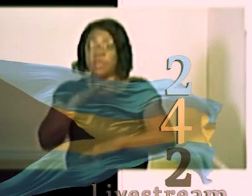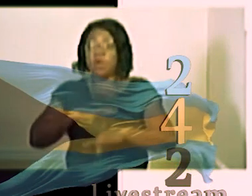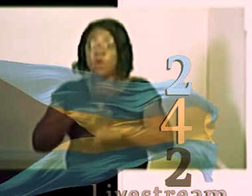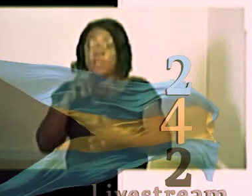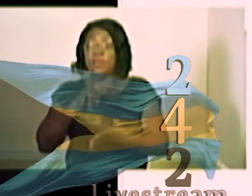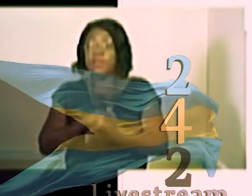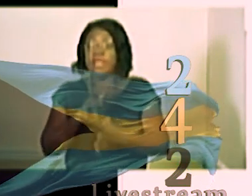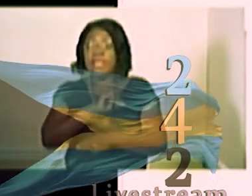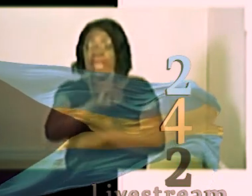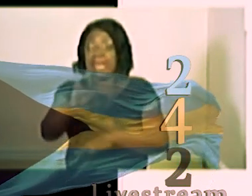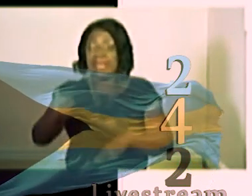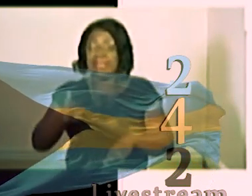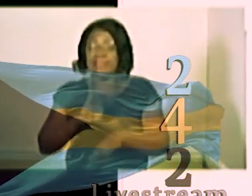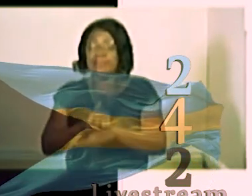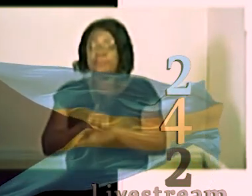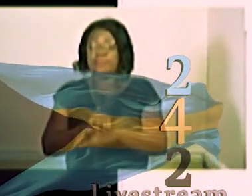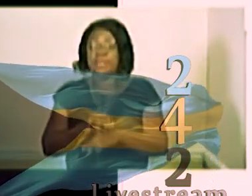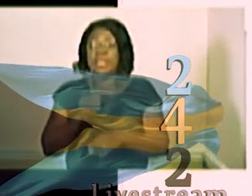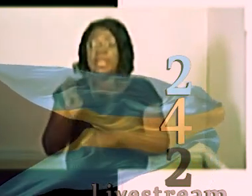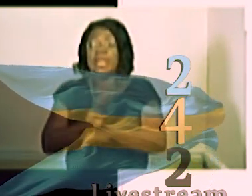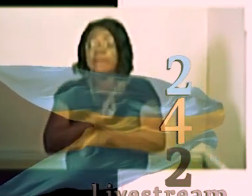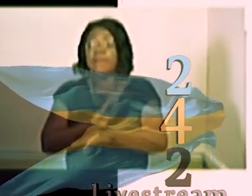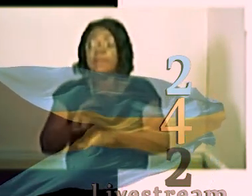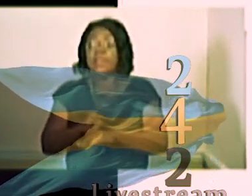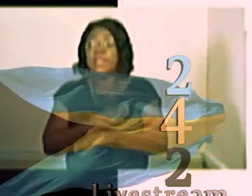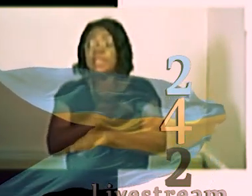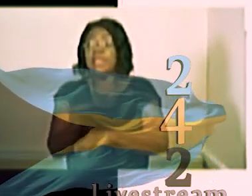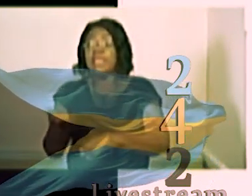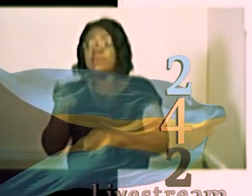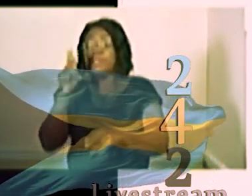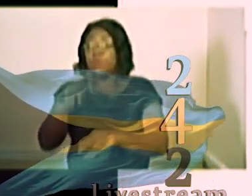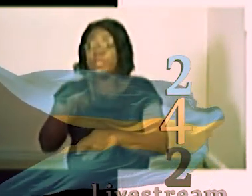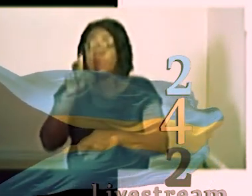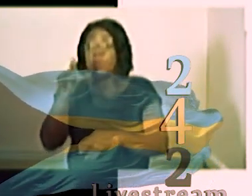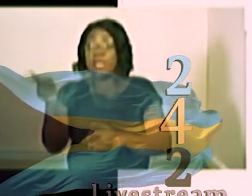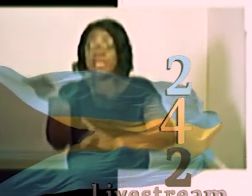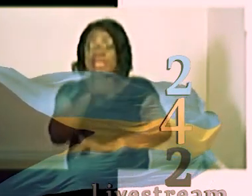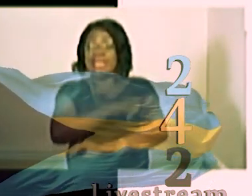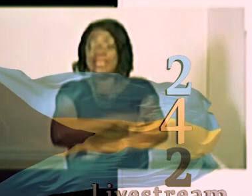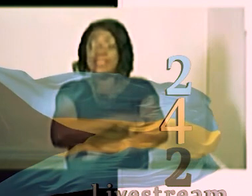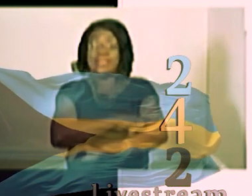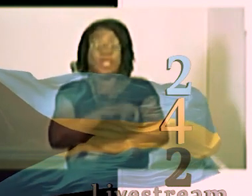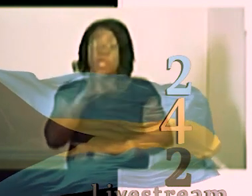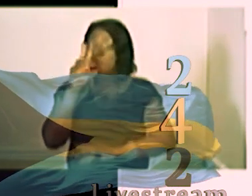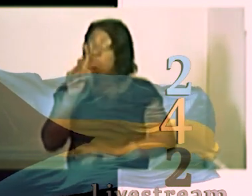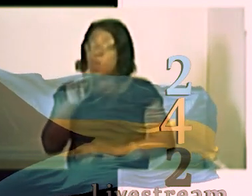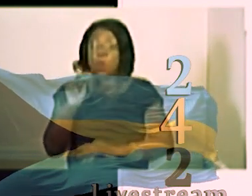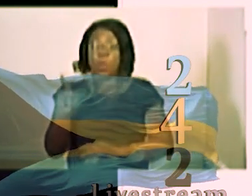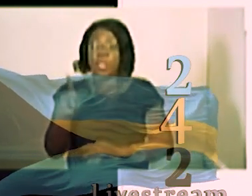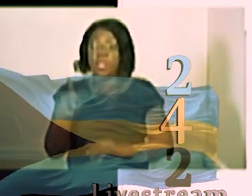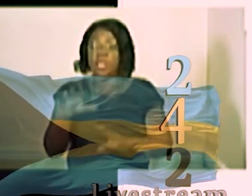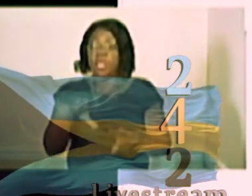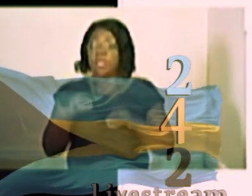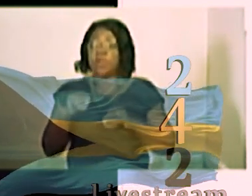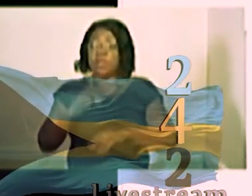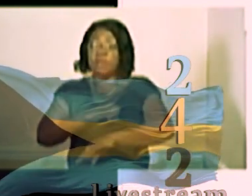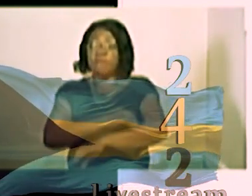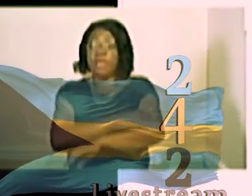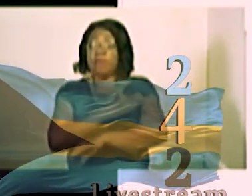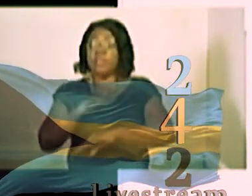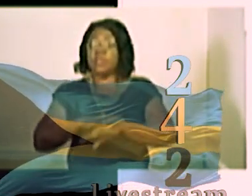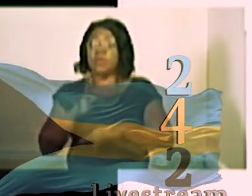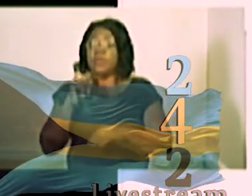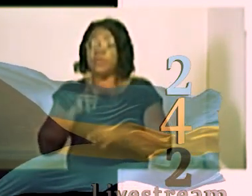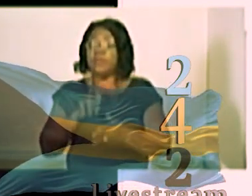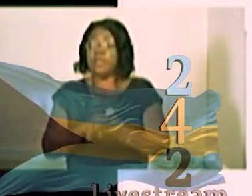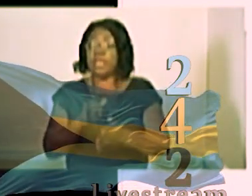that island. In Bimini, it's been 21 days. And New Providence is